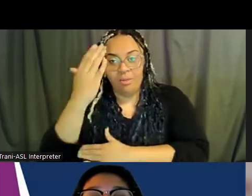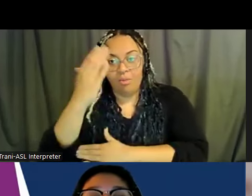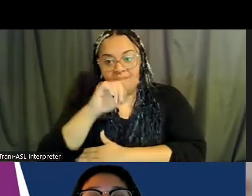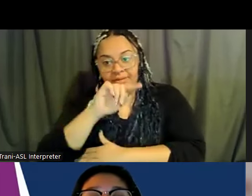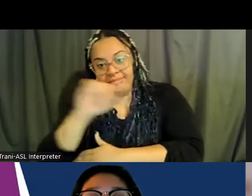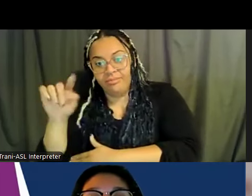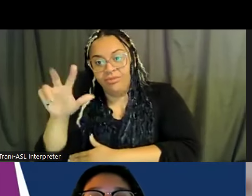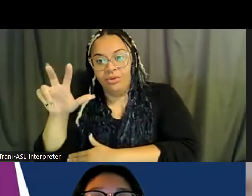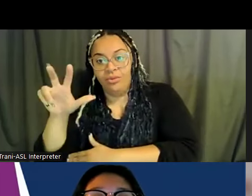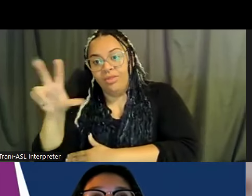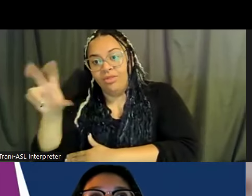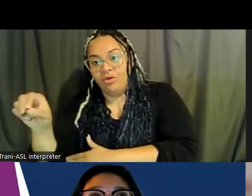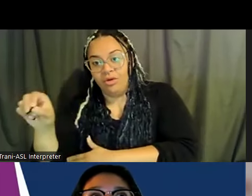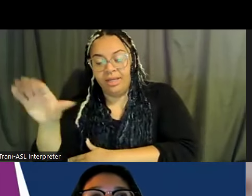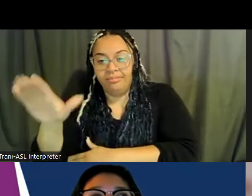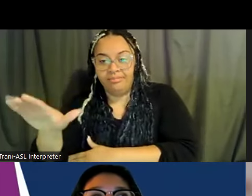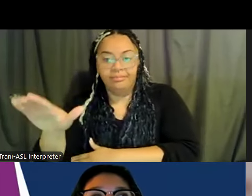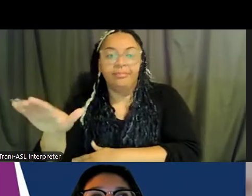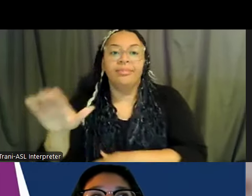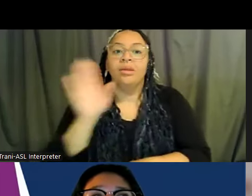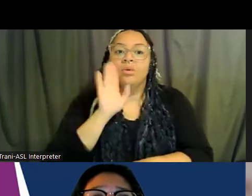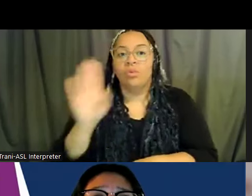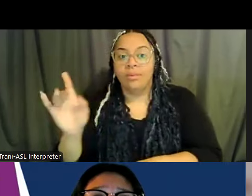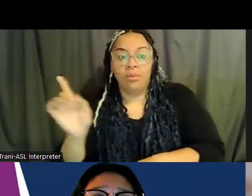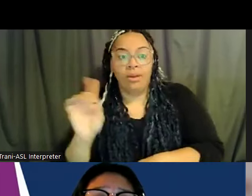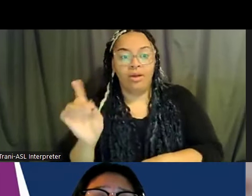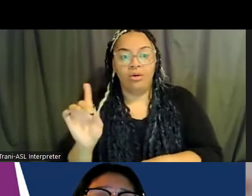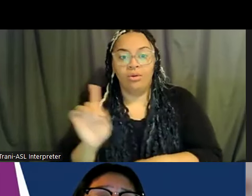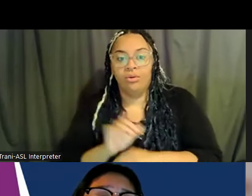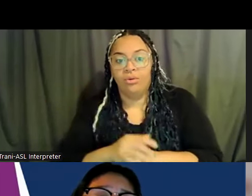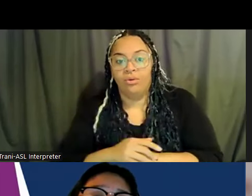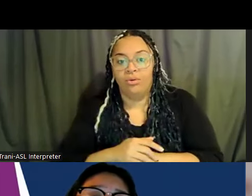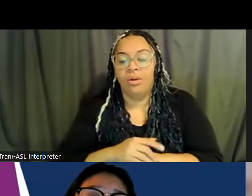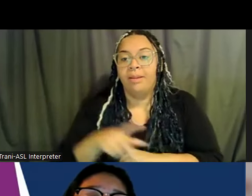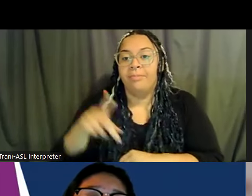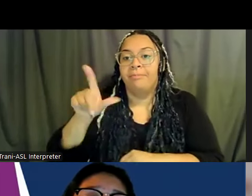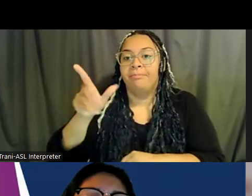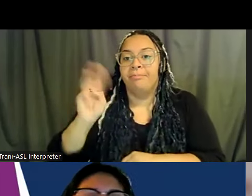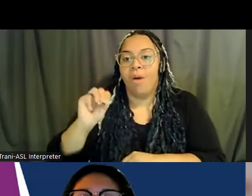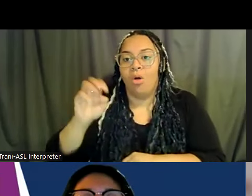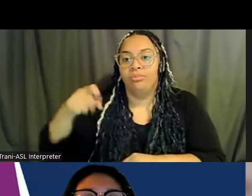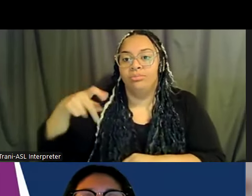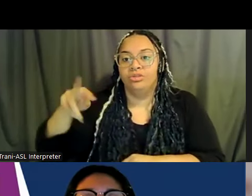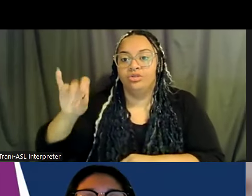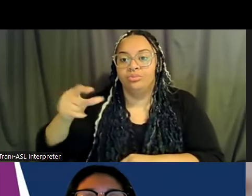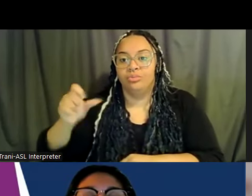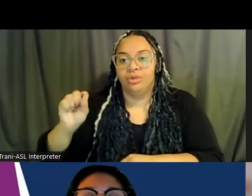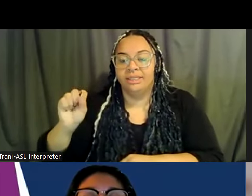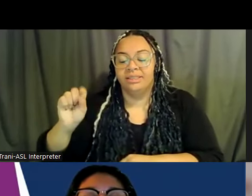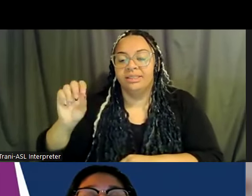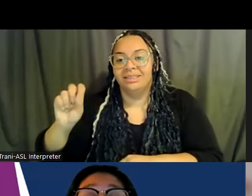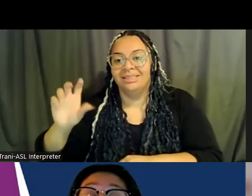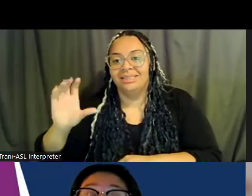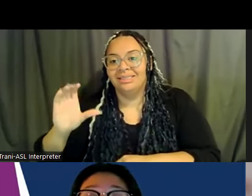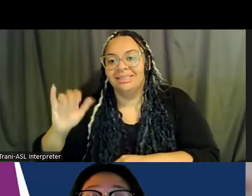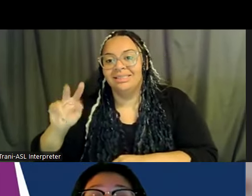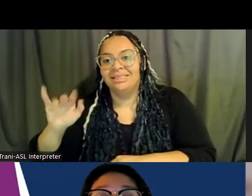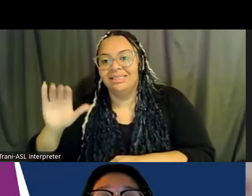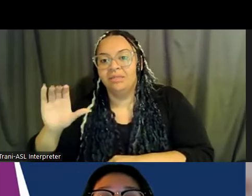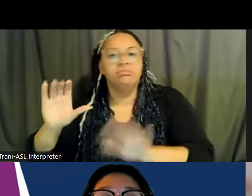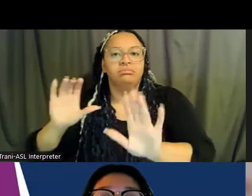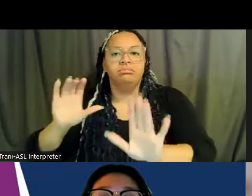day. It will be at the Palm Springs Civic Center. I'm sorry, not Civic Center, Palm Springs Convention